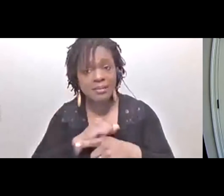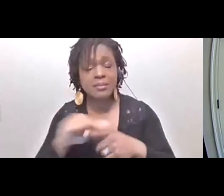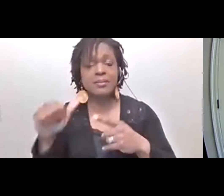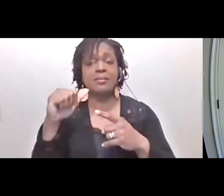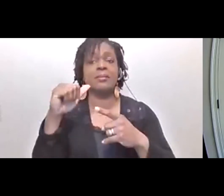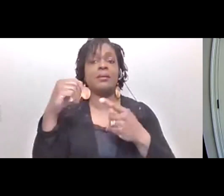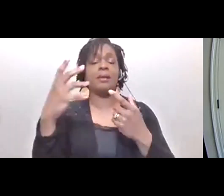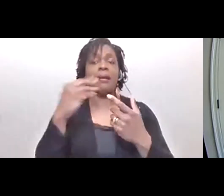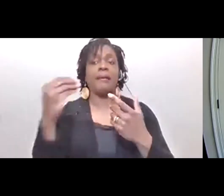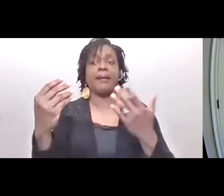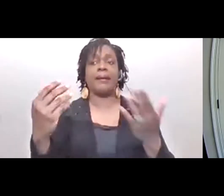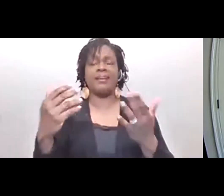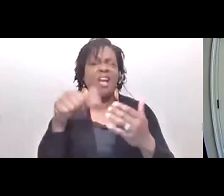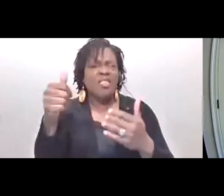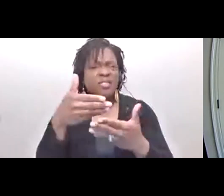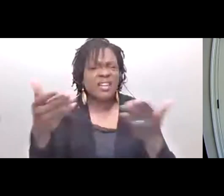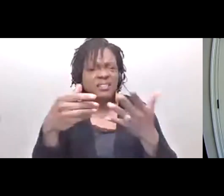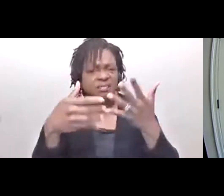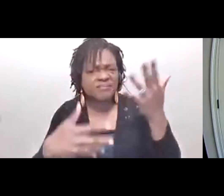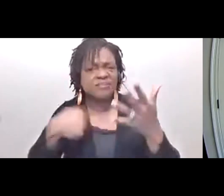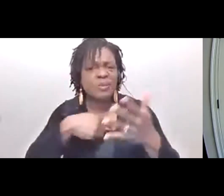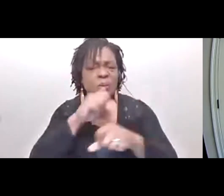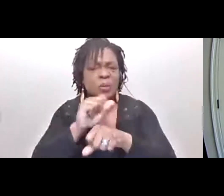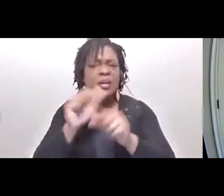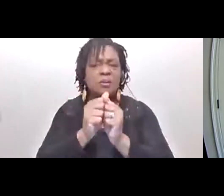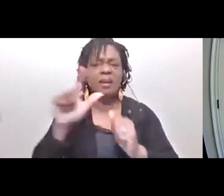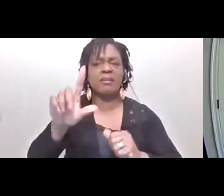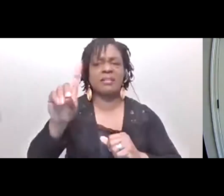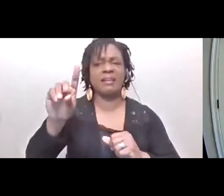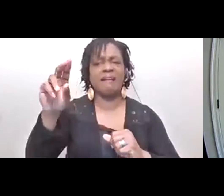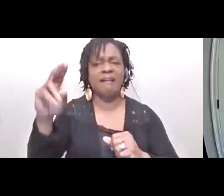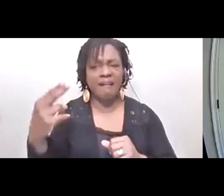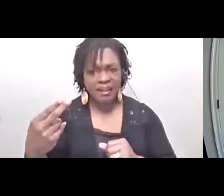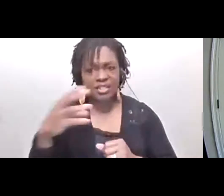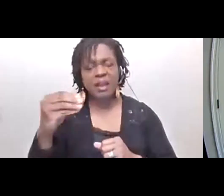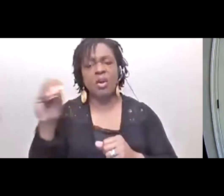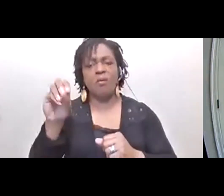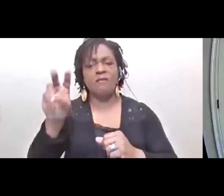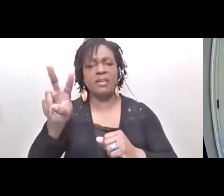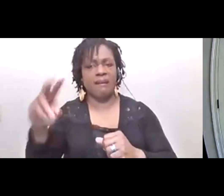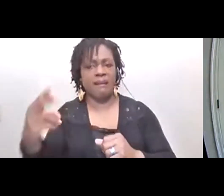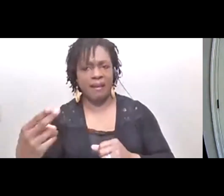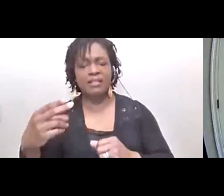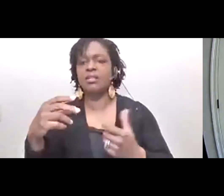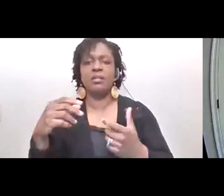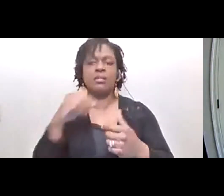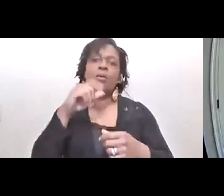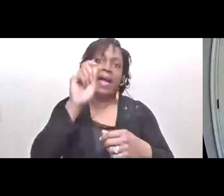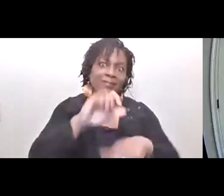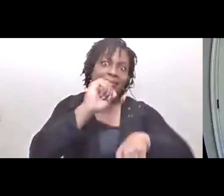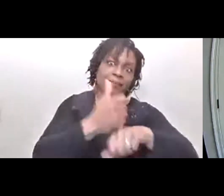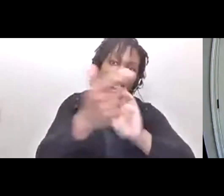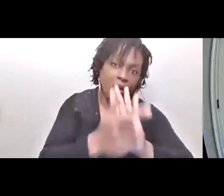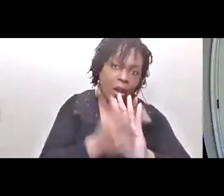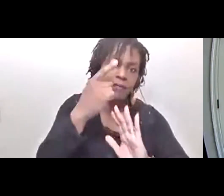kind of working directly with LDH and OBH so that we don't, have to put into law. But I absolutely